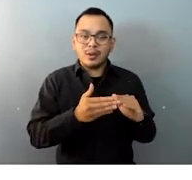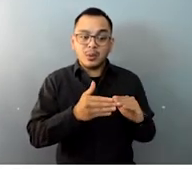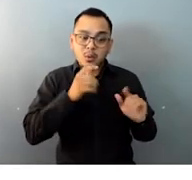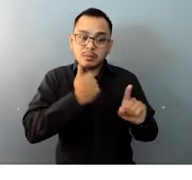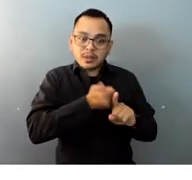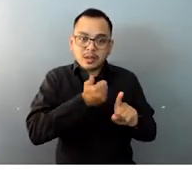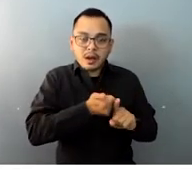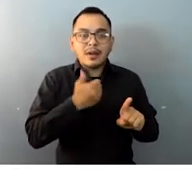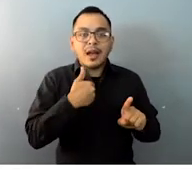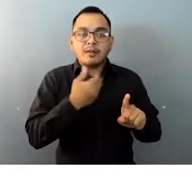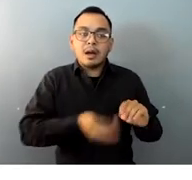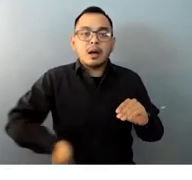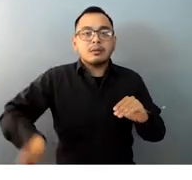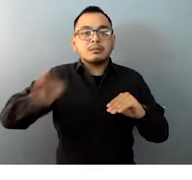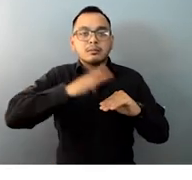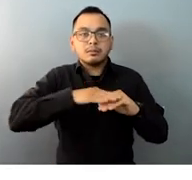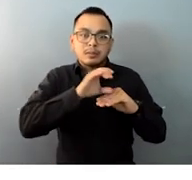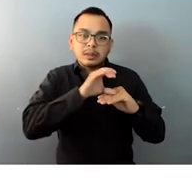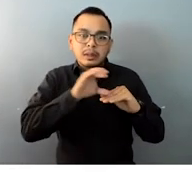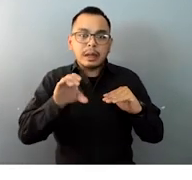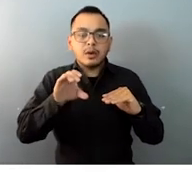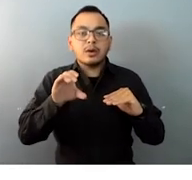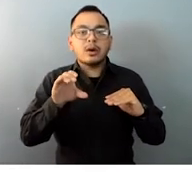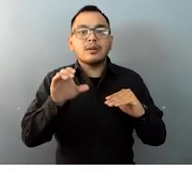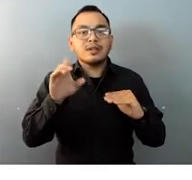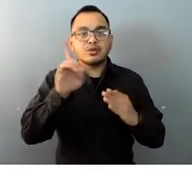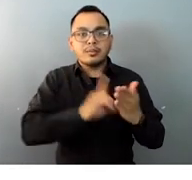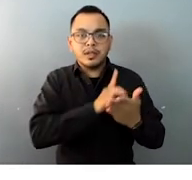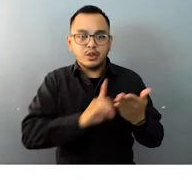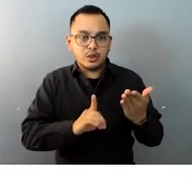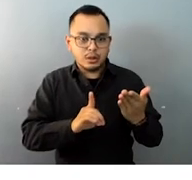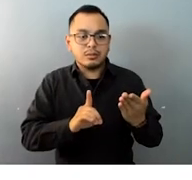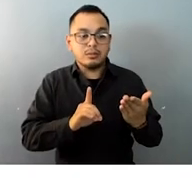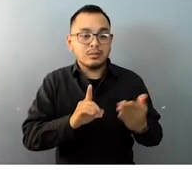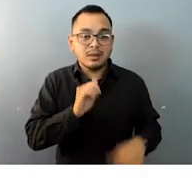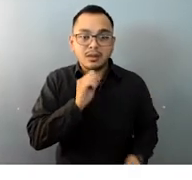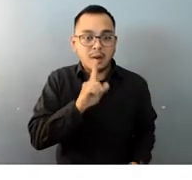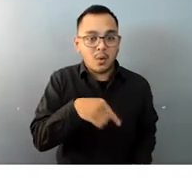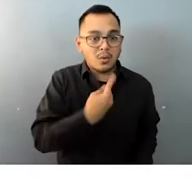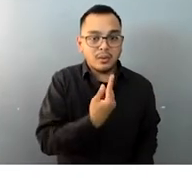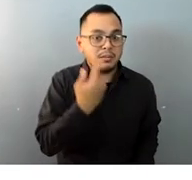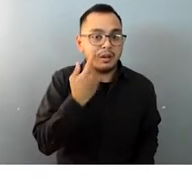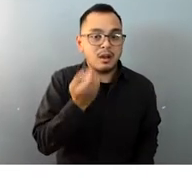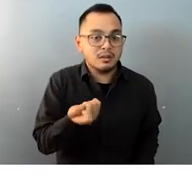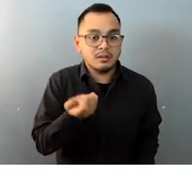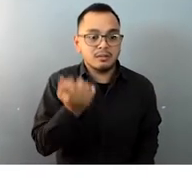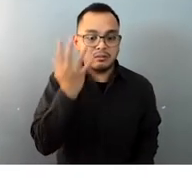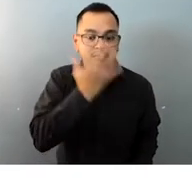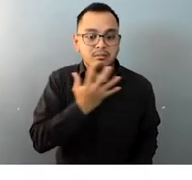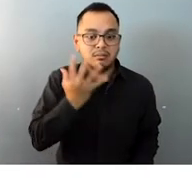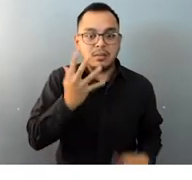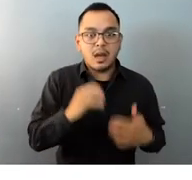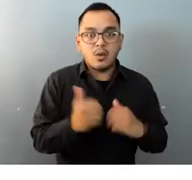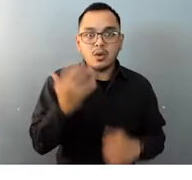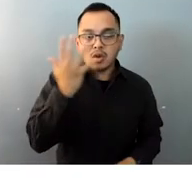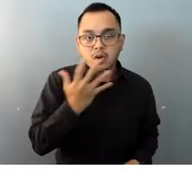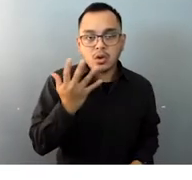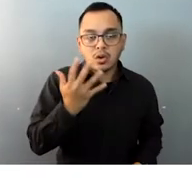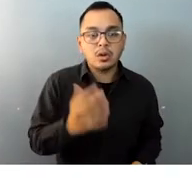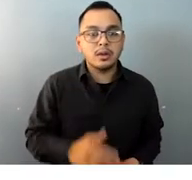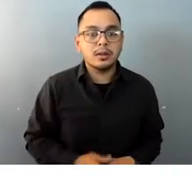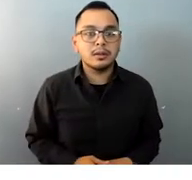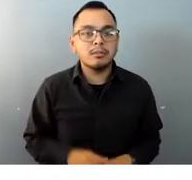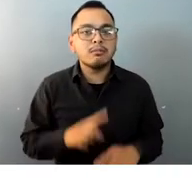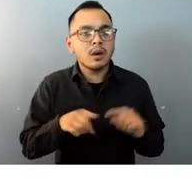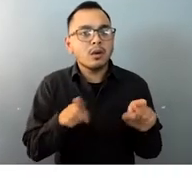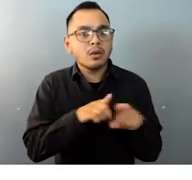own community who have an extra layer of discrimination, not only because of our